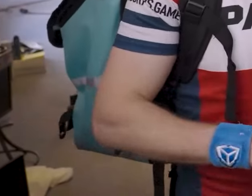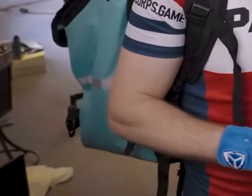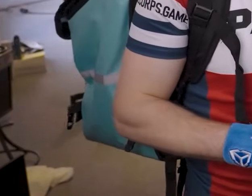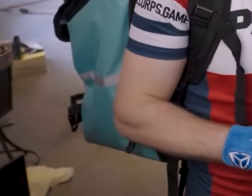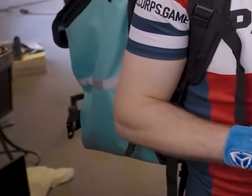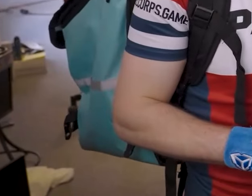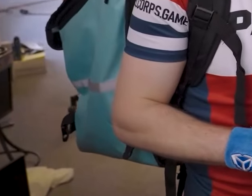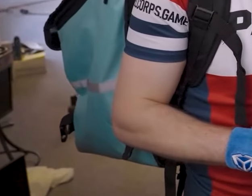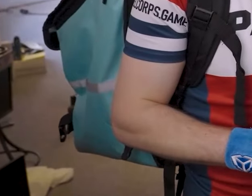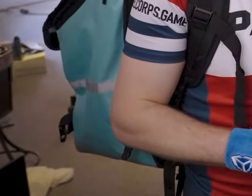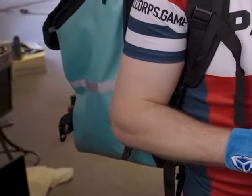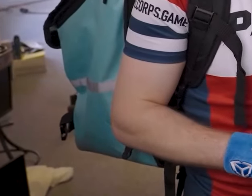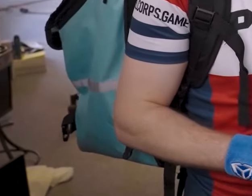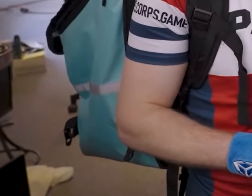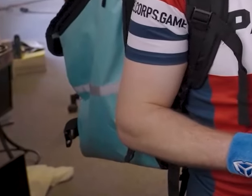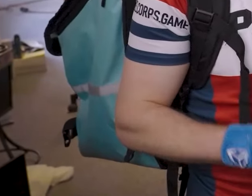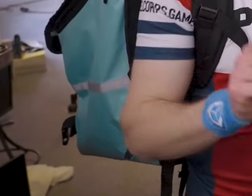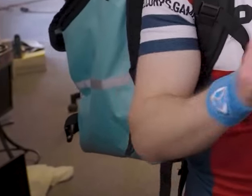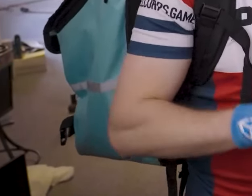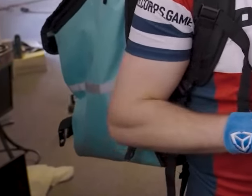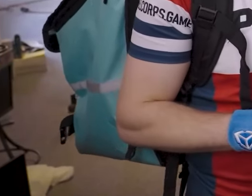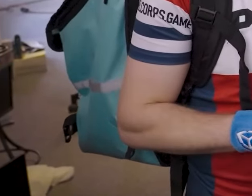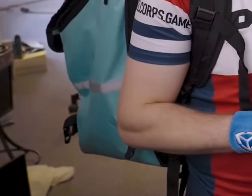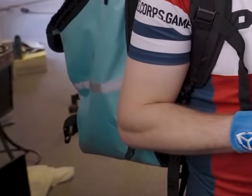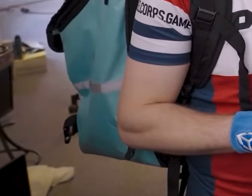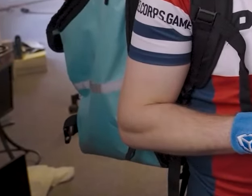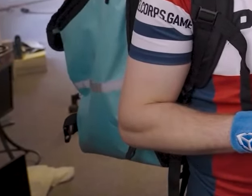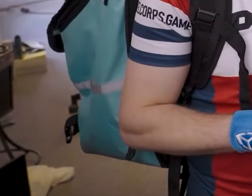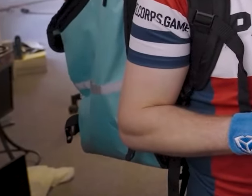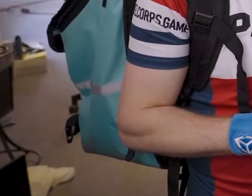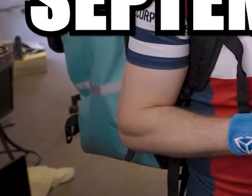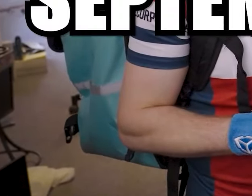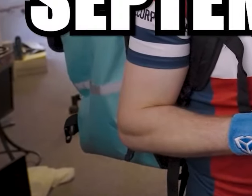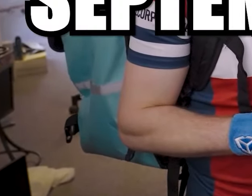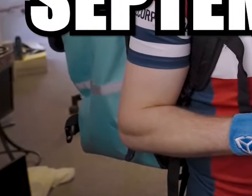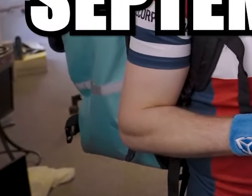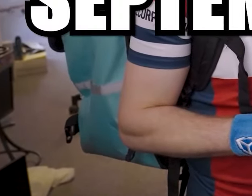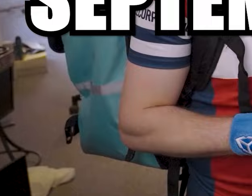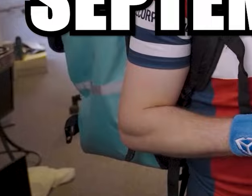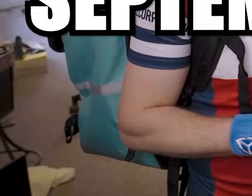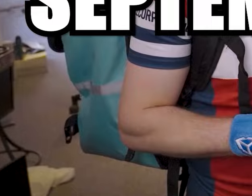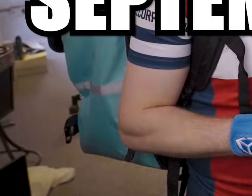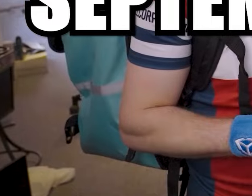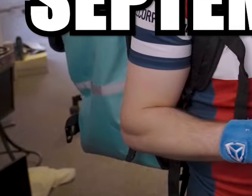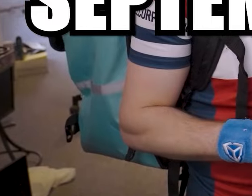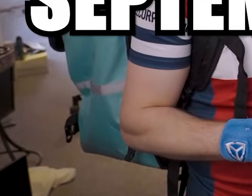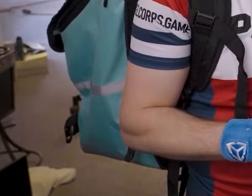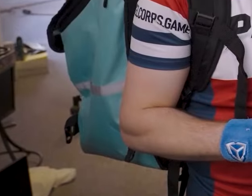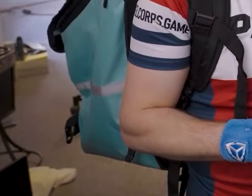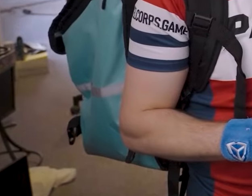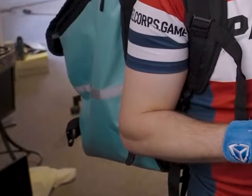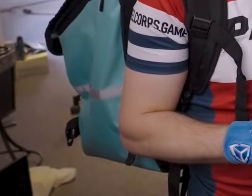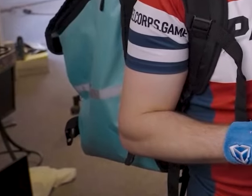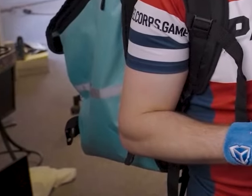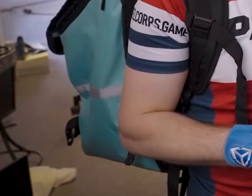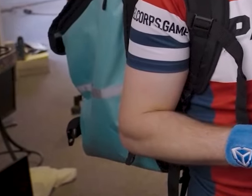by wishlisting Parcel Corps today. And remember, you'll find us in the streets on September 3rd, 2024.